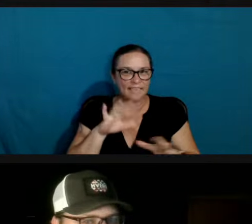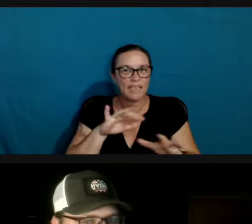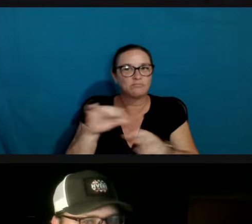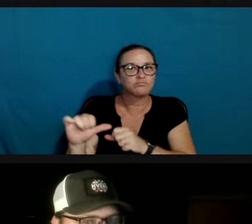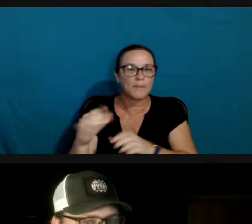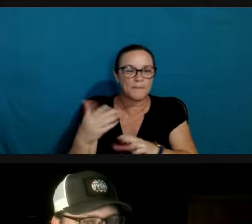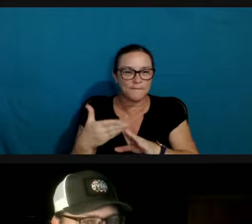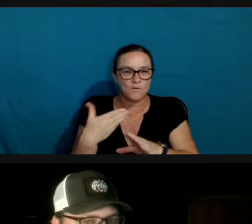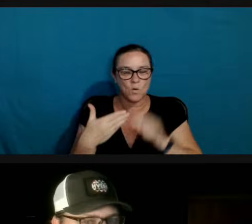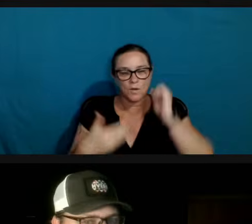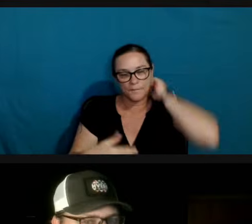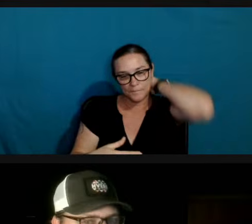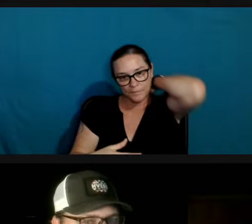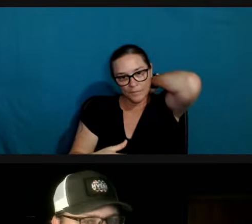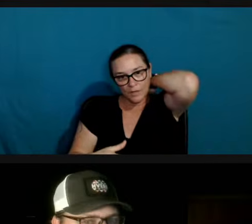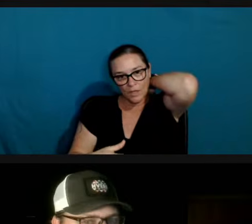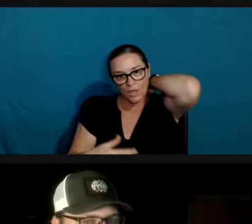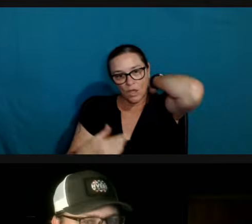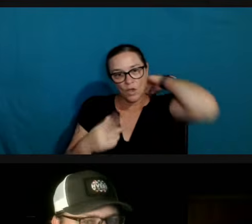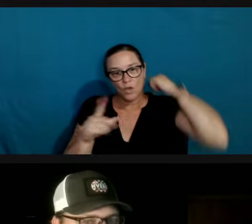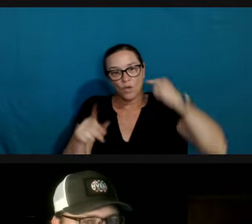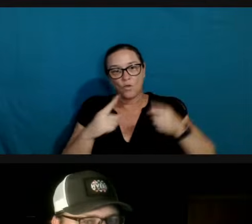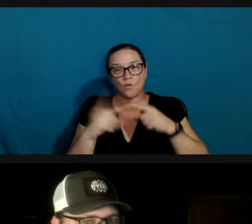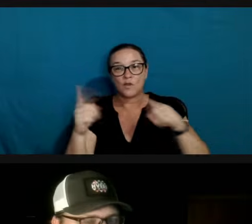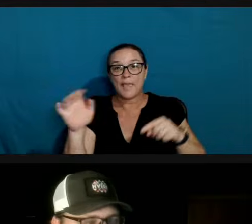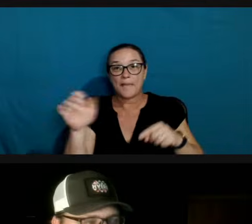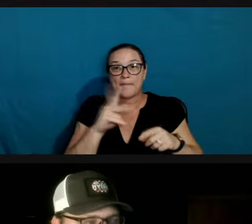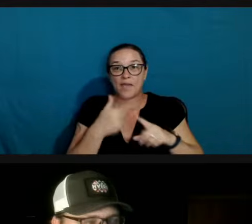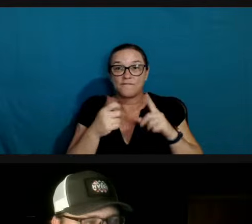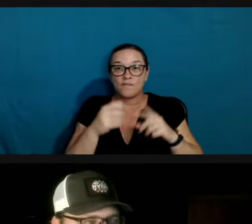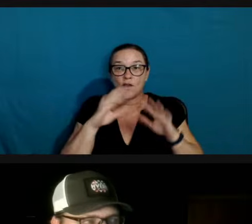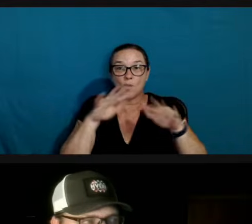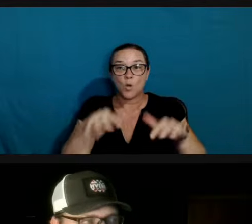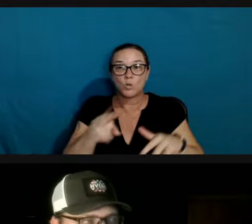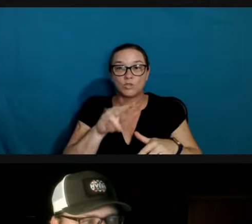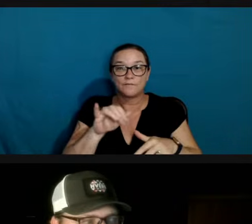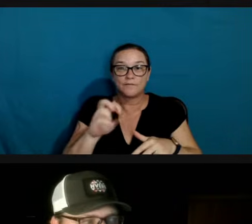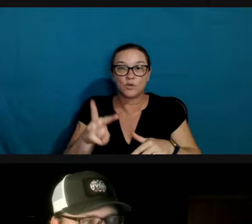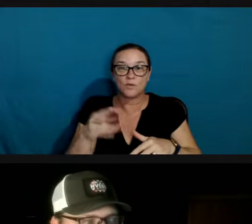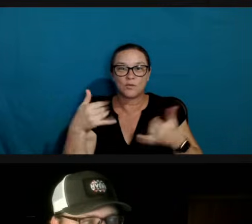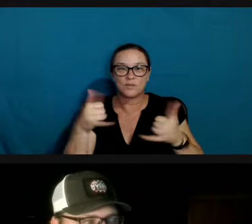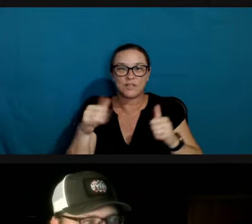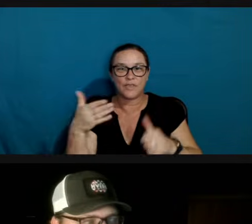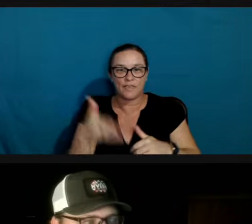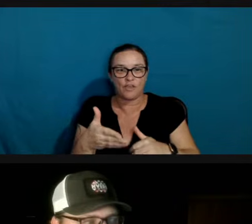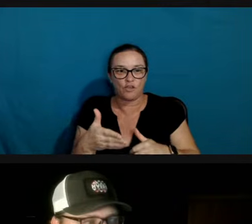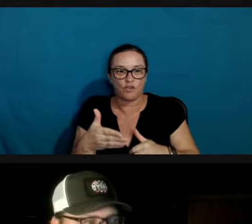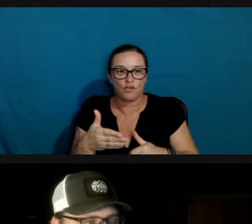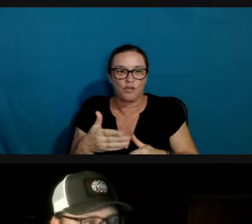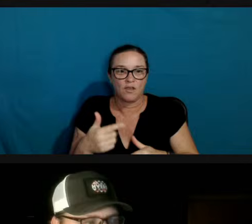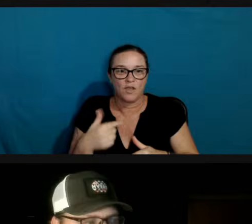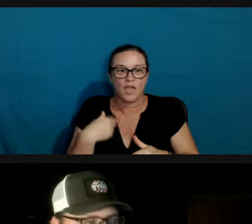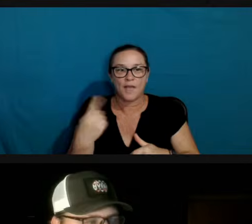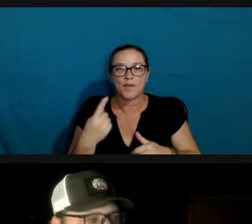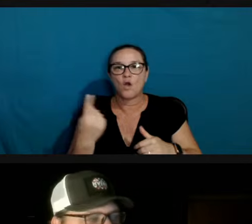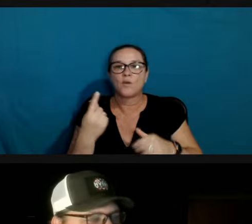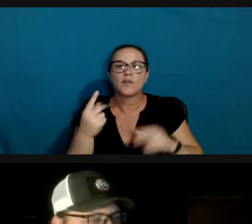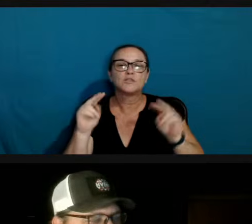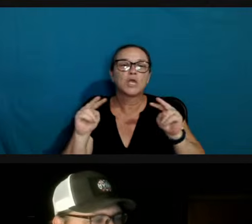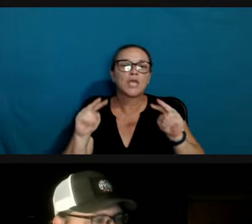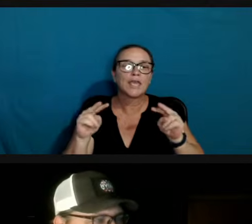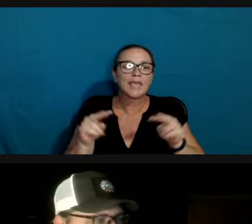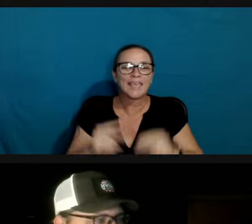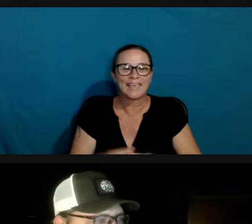When we came back from Ocean View, they were still there for that event. They were still there. I always watch for them.